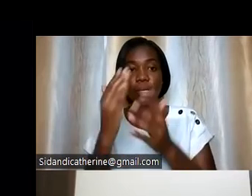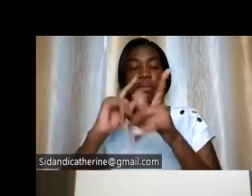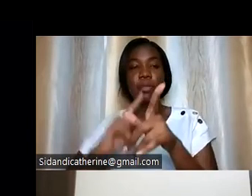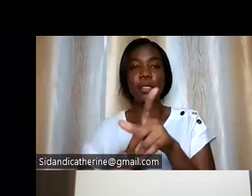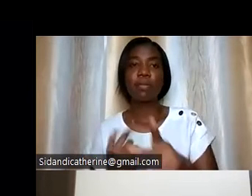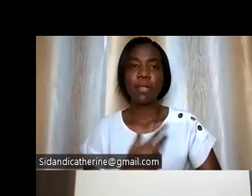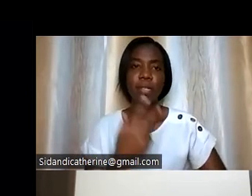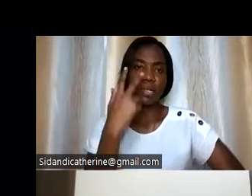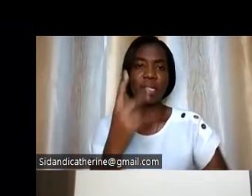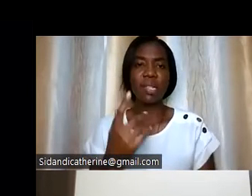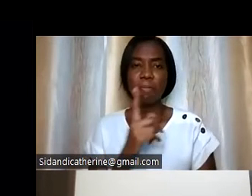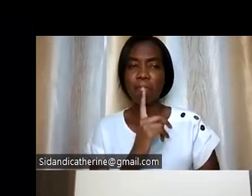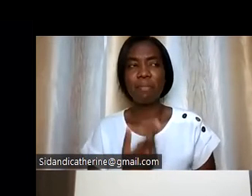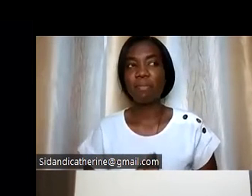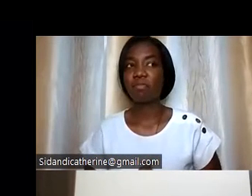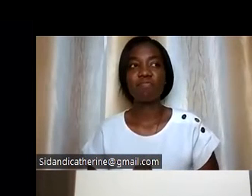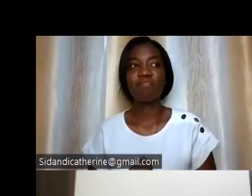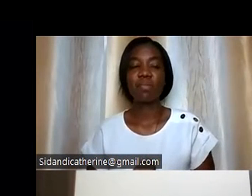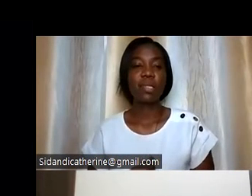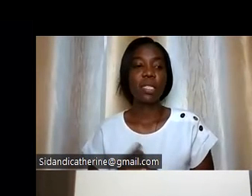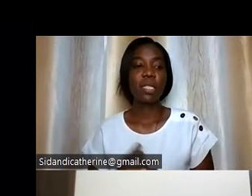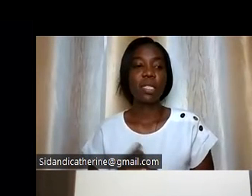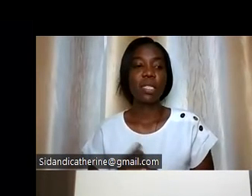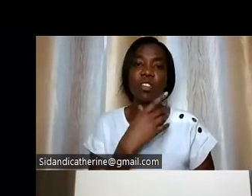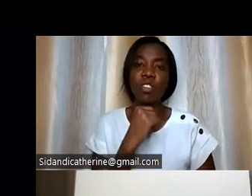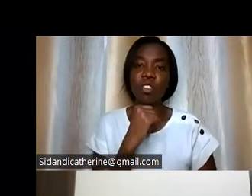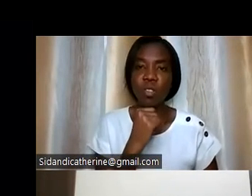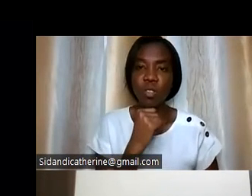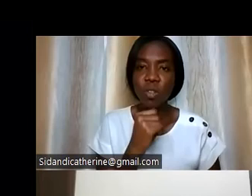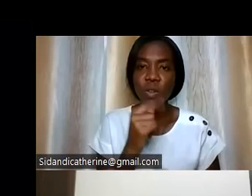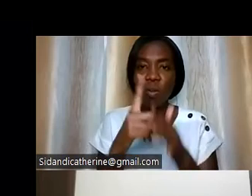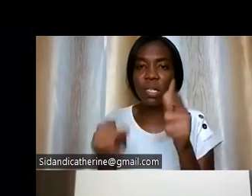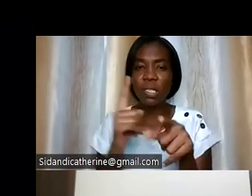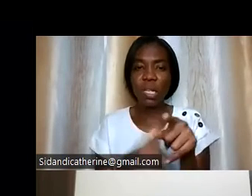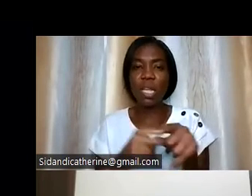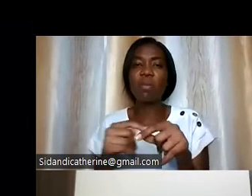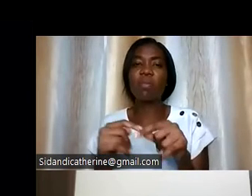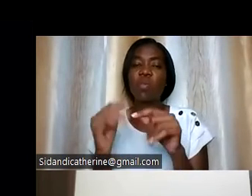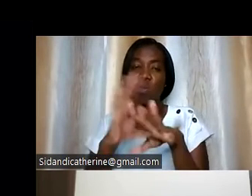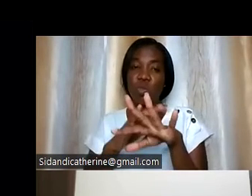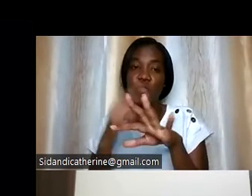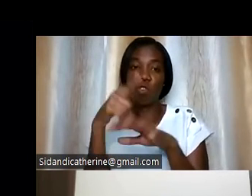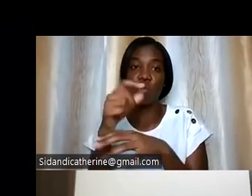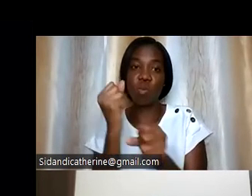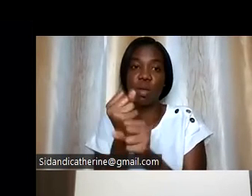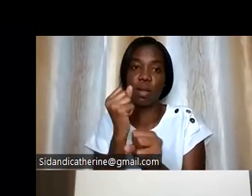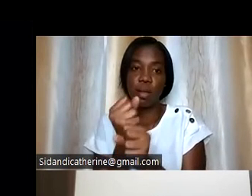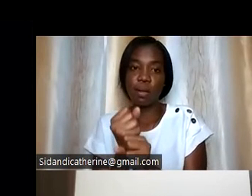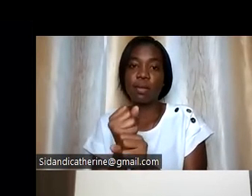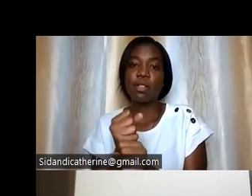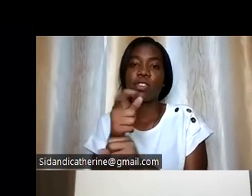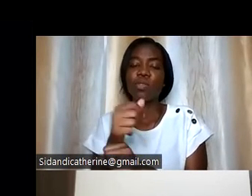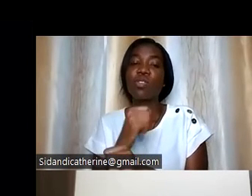out, but let your team know what time is most conducive for you to work. And if you're overwhelmed, don't keep